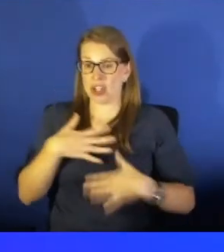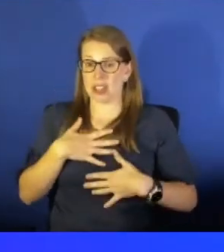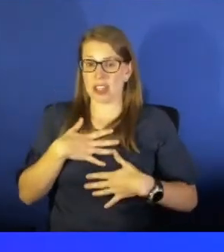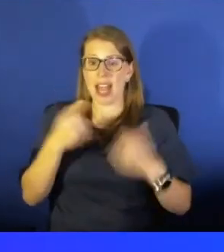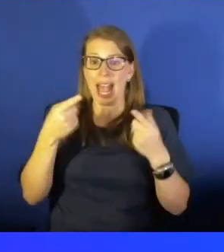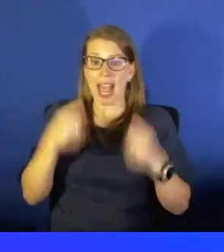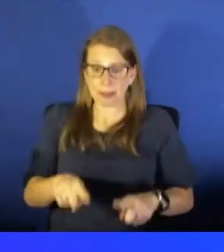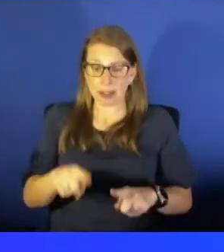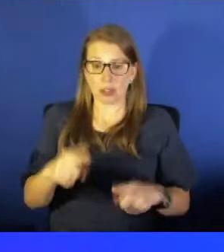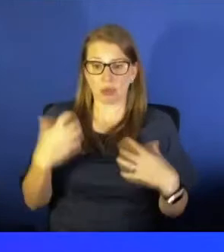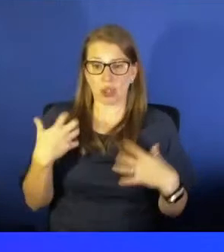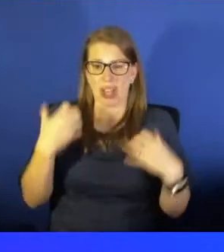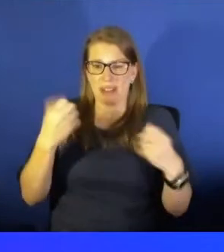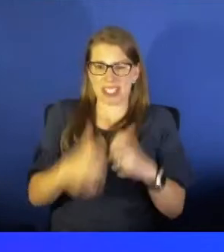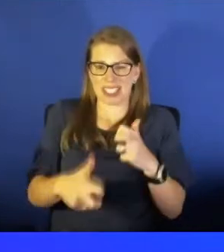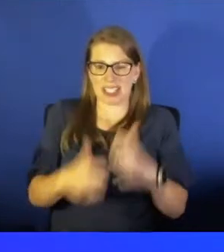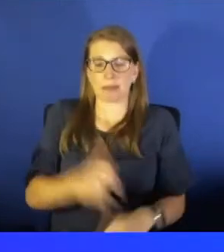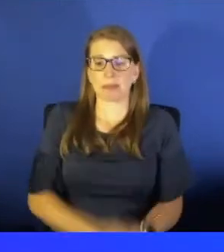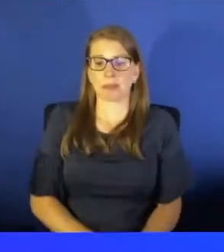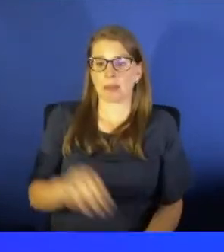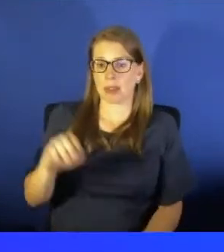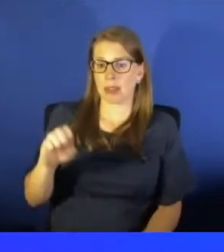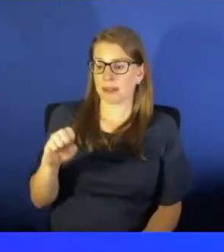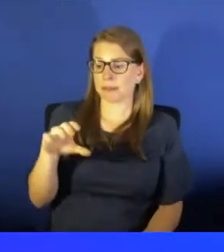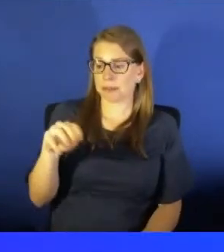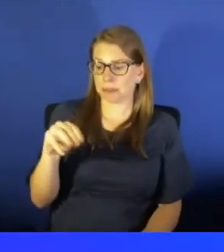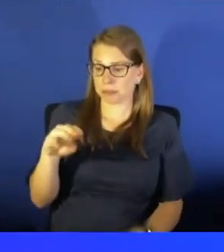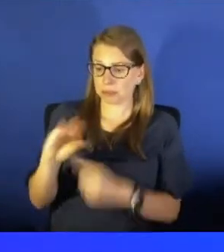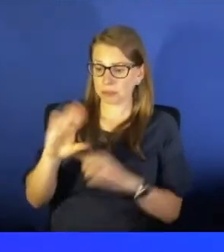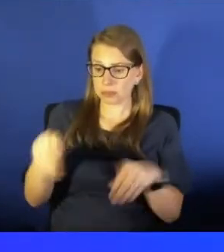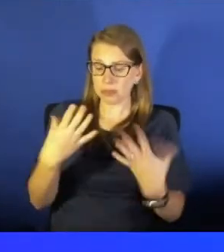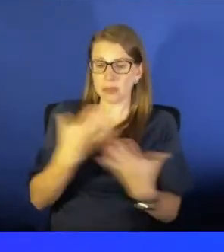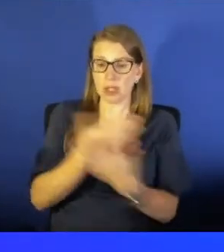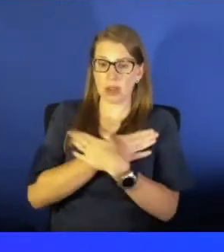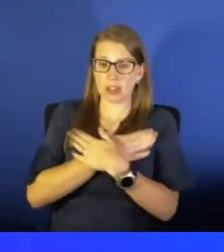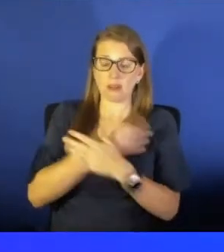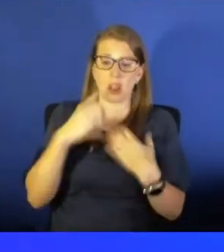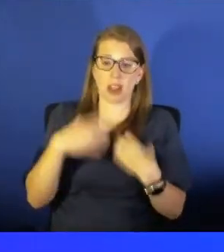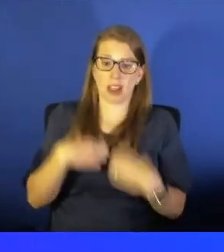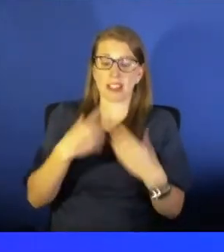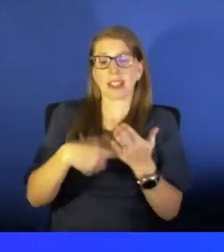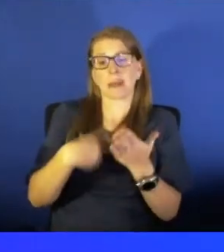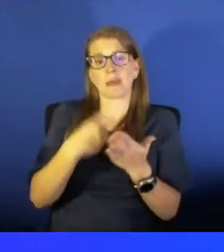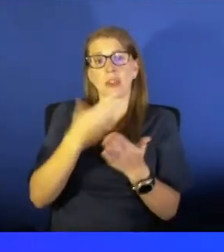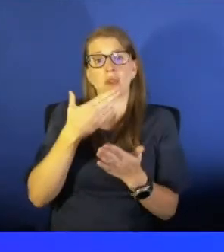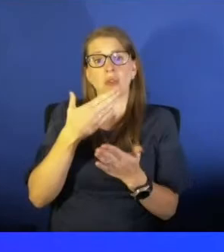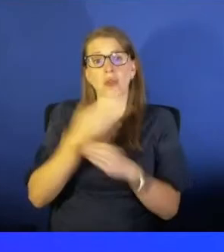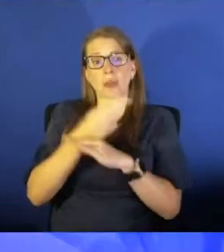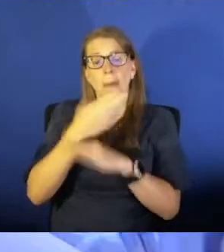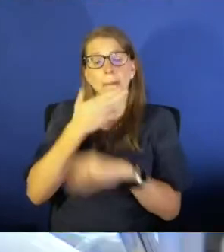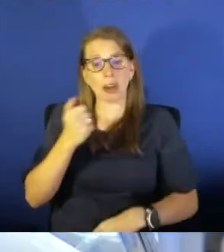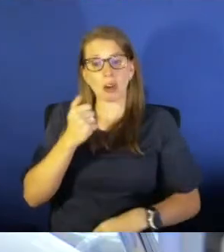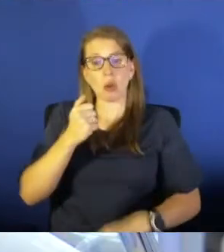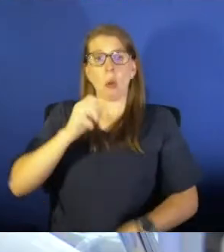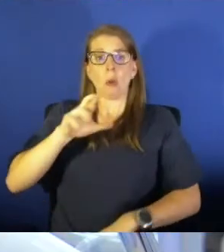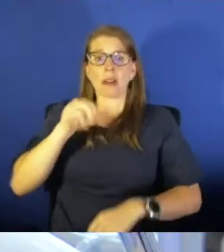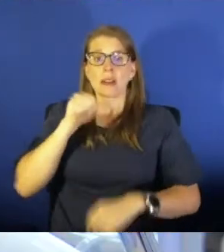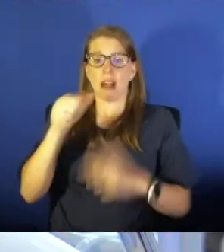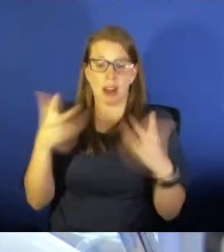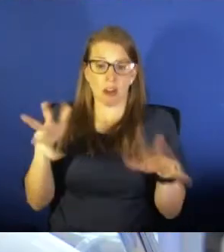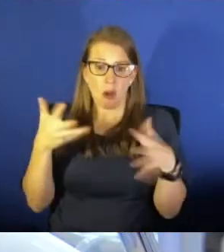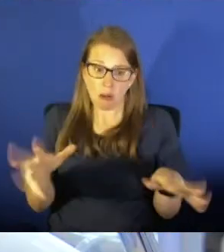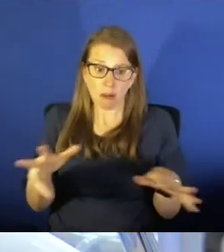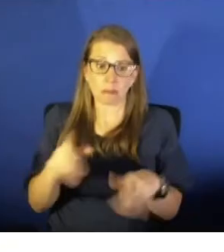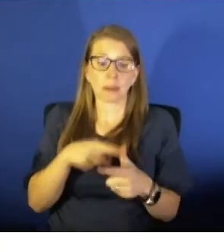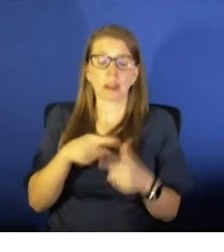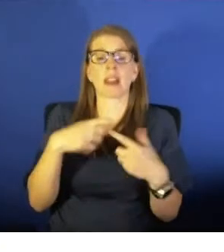is really difficult. ECMO gives you rest for the lungs. You can sometimes use them a little bit or almost not at all, and allows the lungs to have a little bit of recovery. It